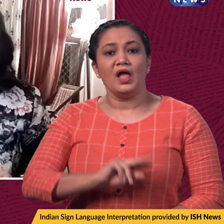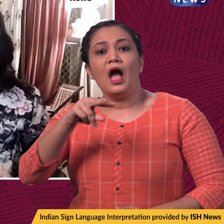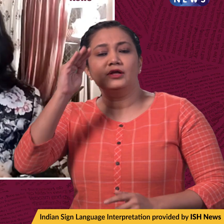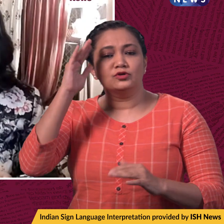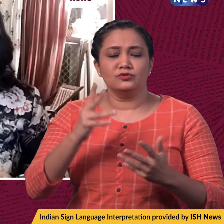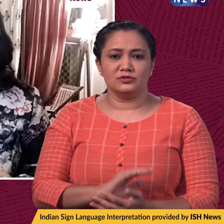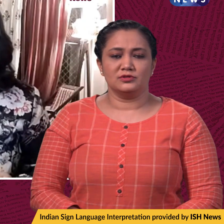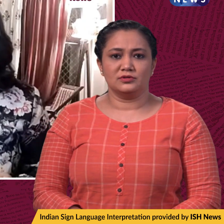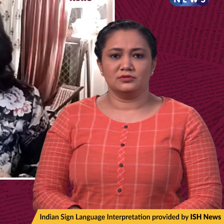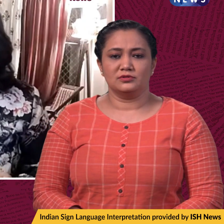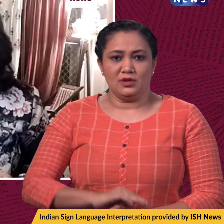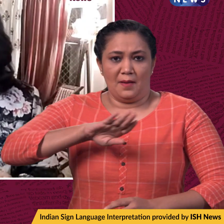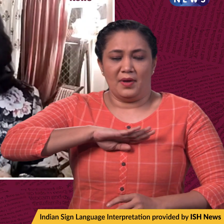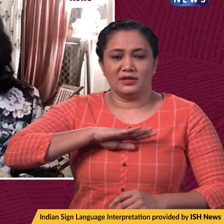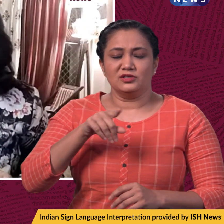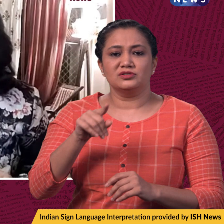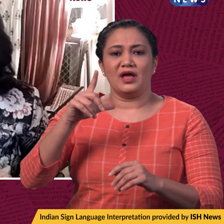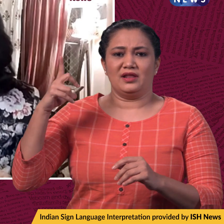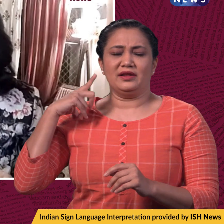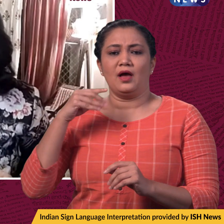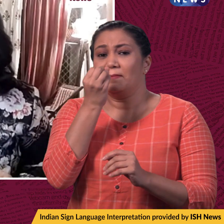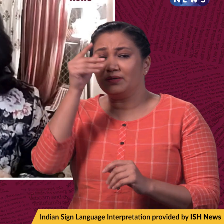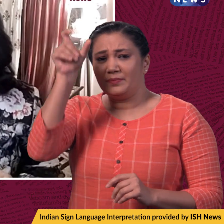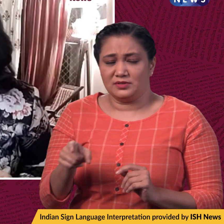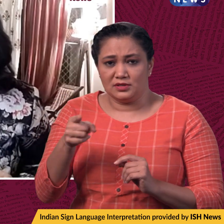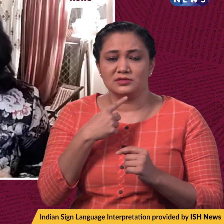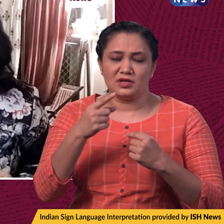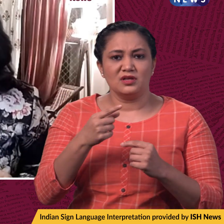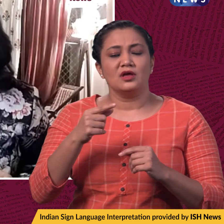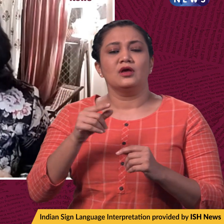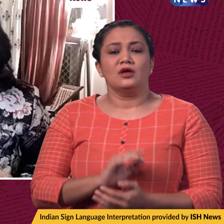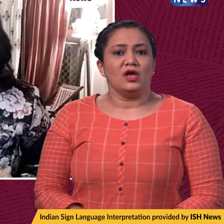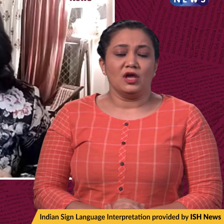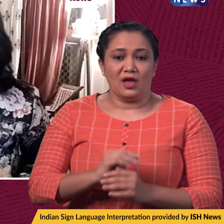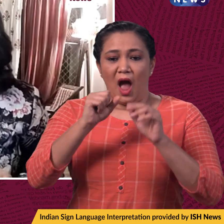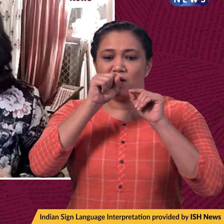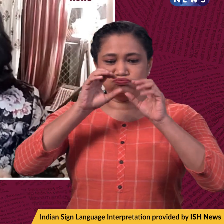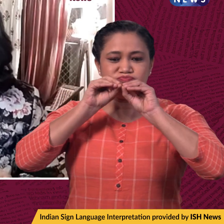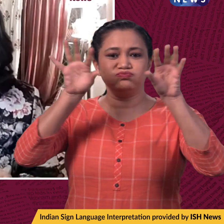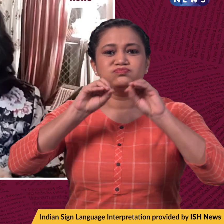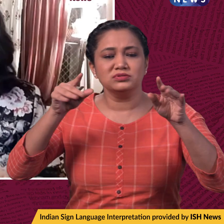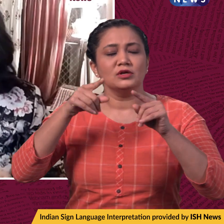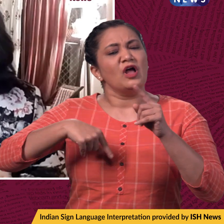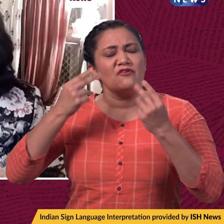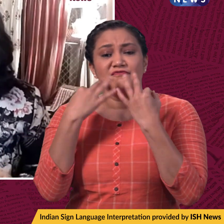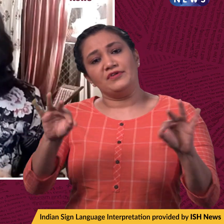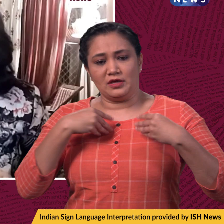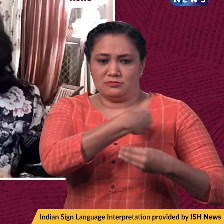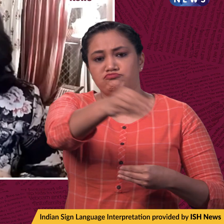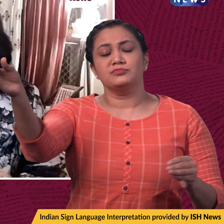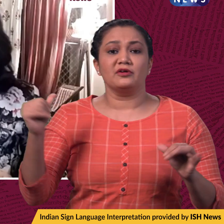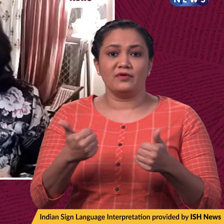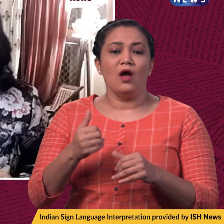Moving on now, the BJP leader in Maharashtra, Mohit has offered free loudspeakers to